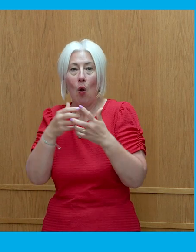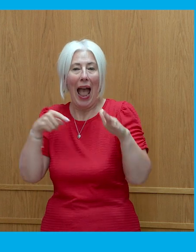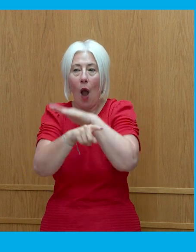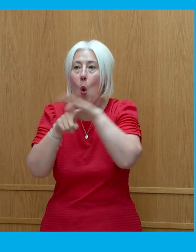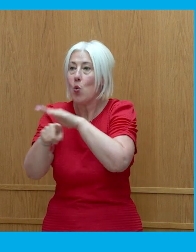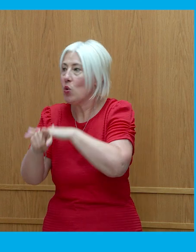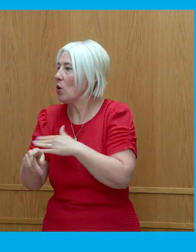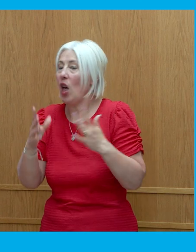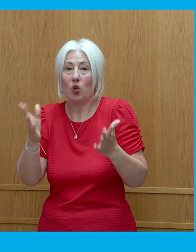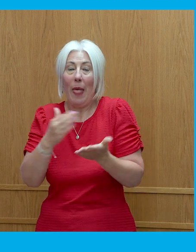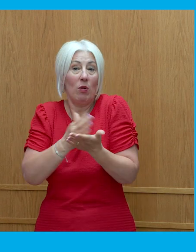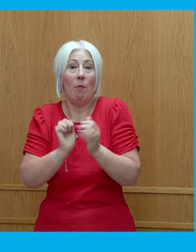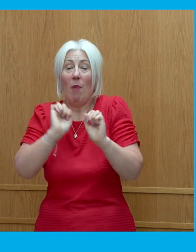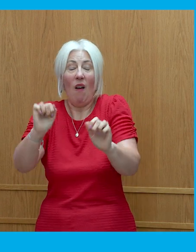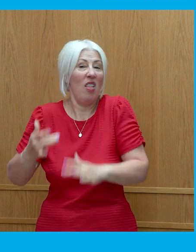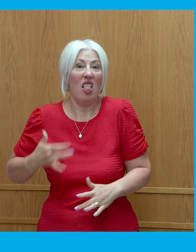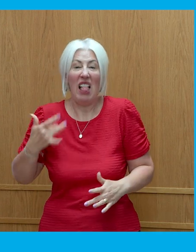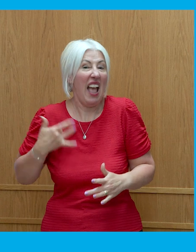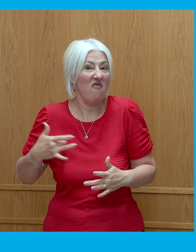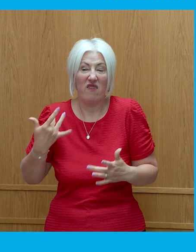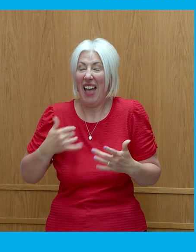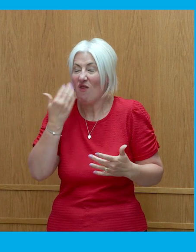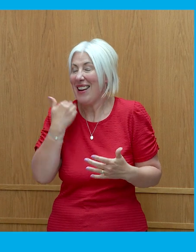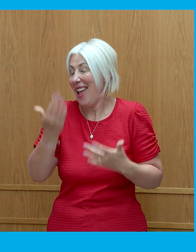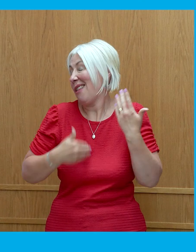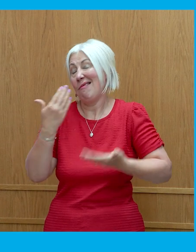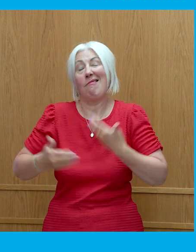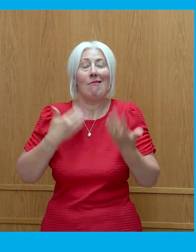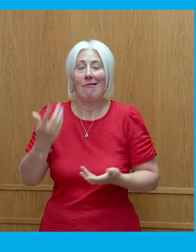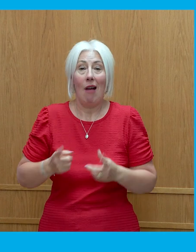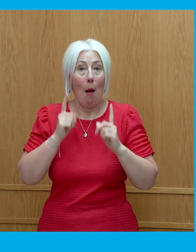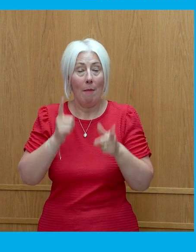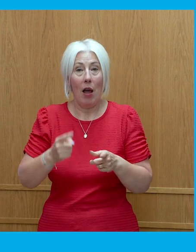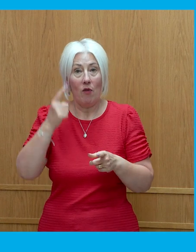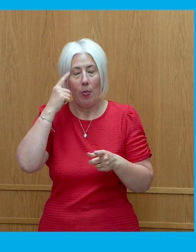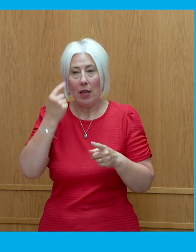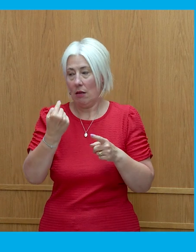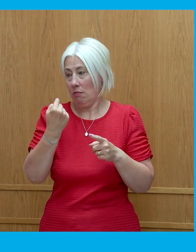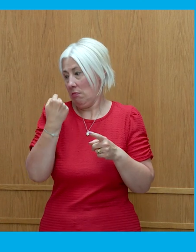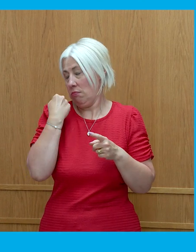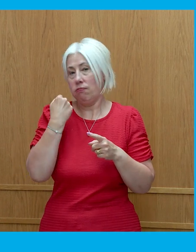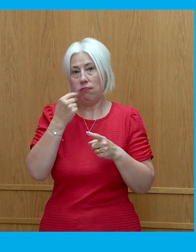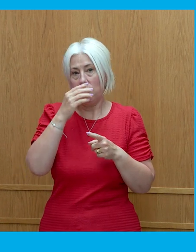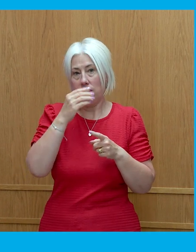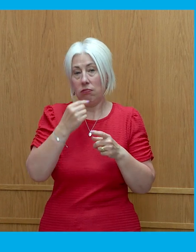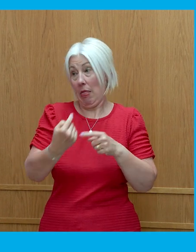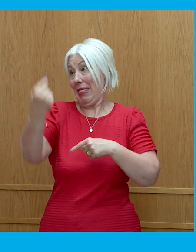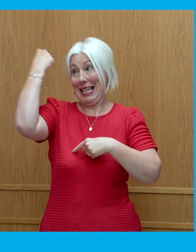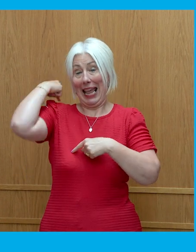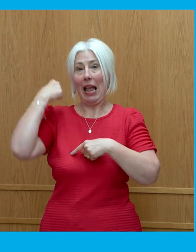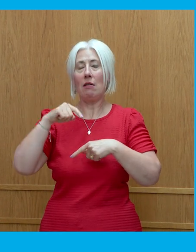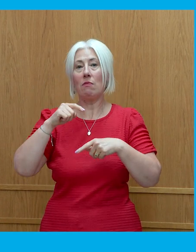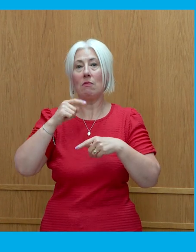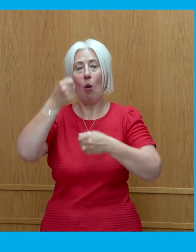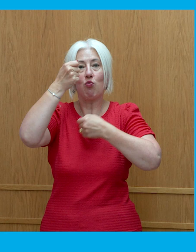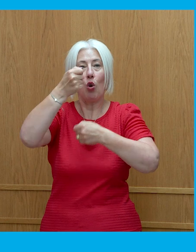very, very much part of their existence. And if you think back to the protests that happened then, I mean, we're talking about